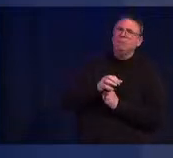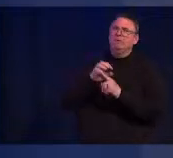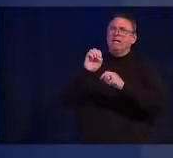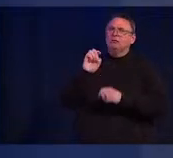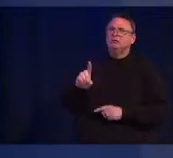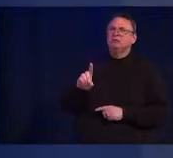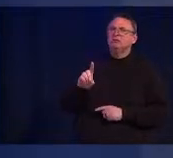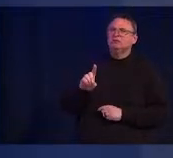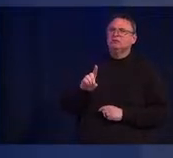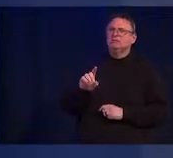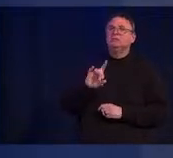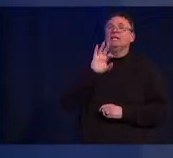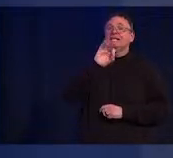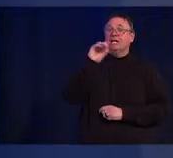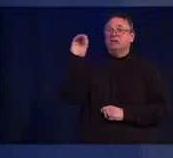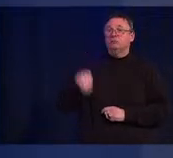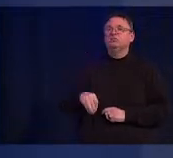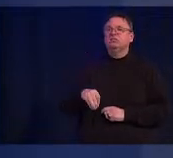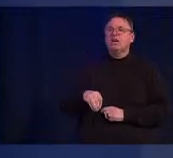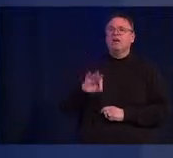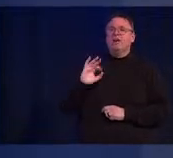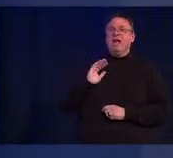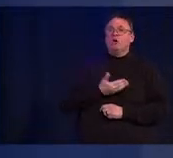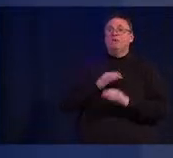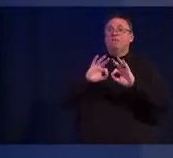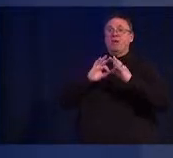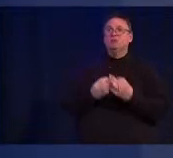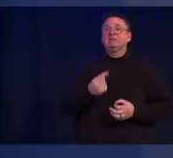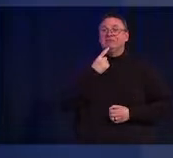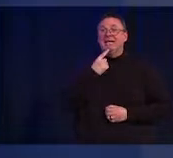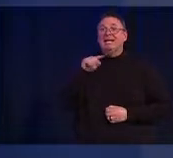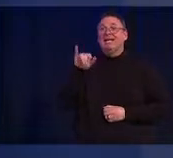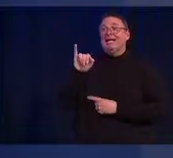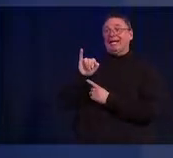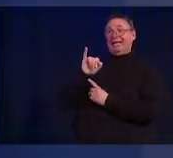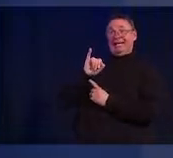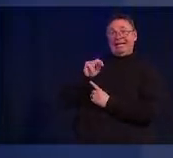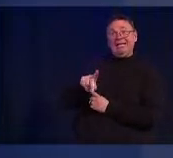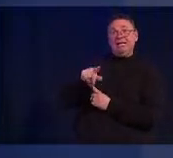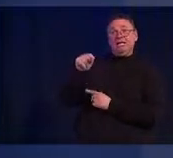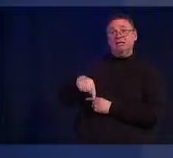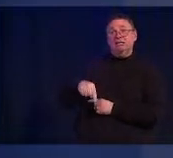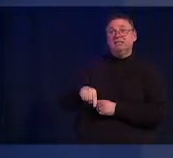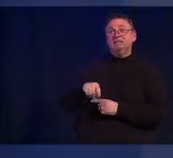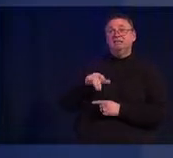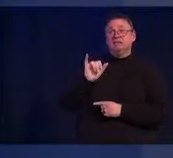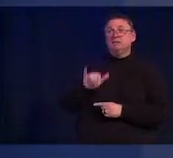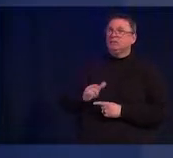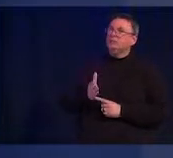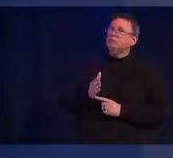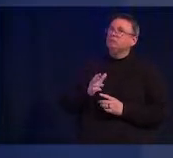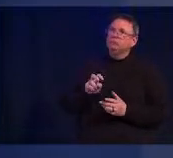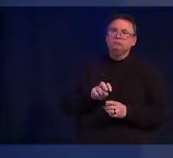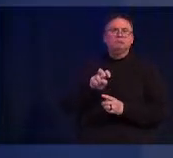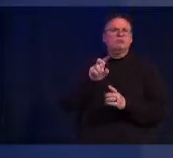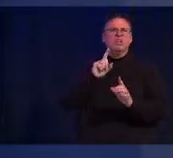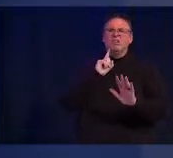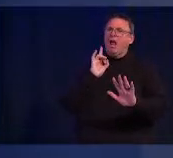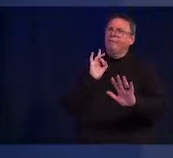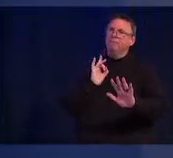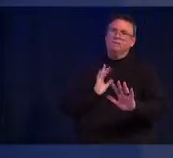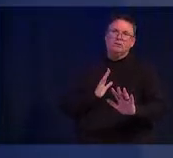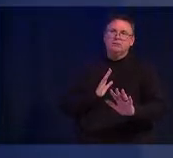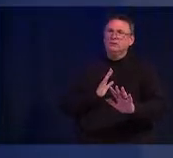said that is public education. And Indiana is on a dangerous path of attacking public education to a dismal response of